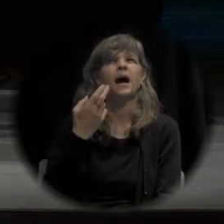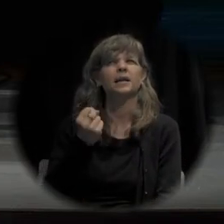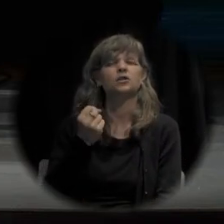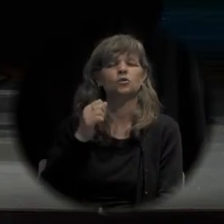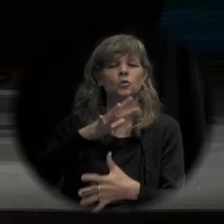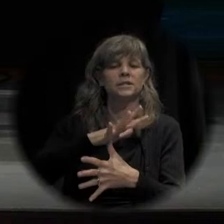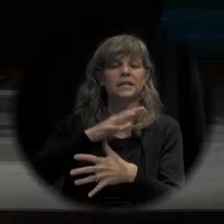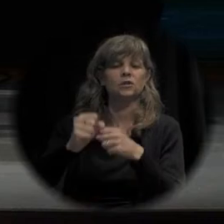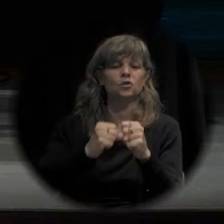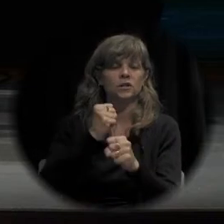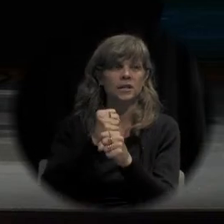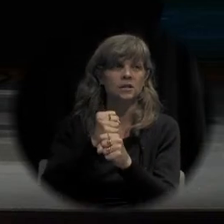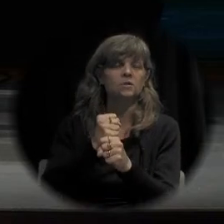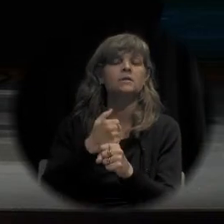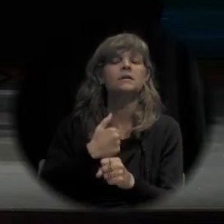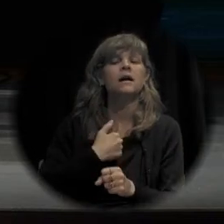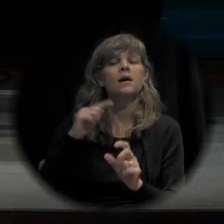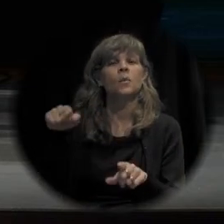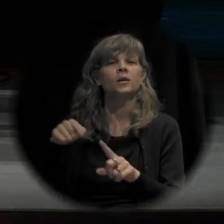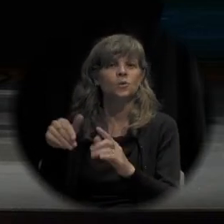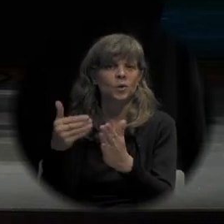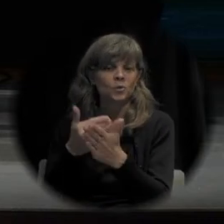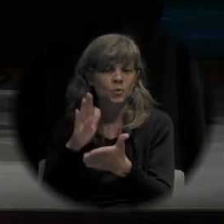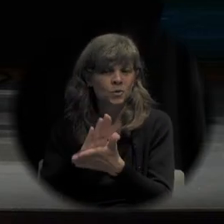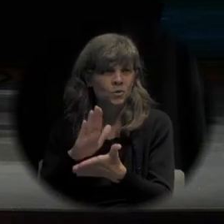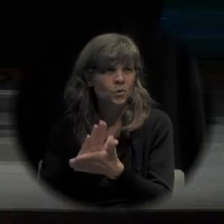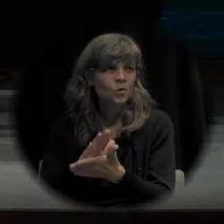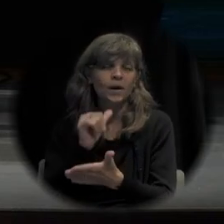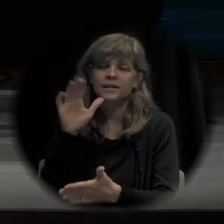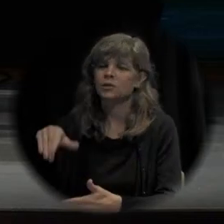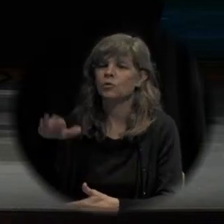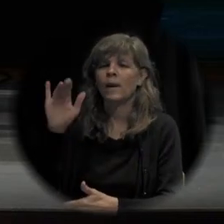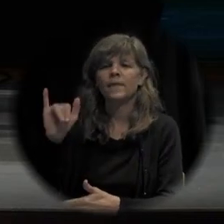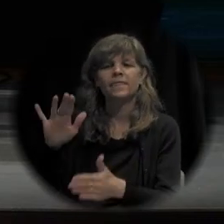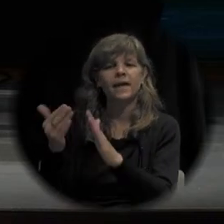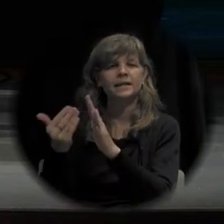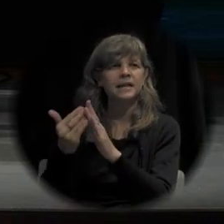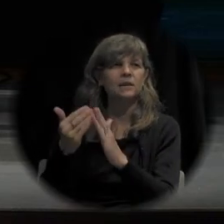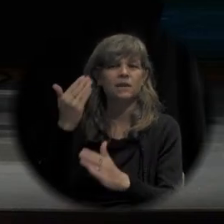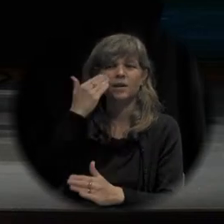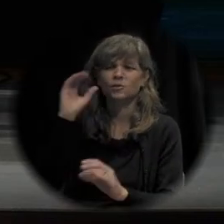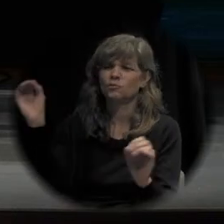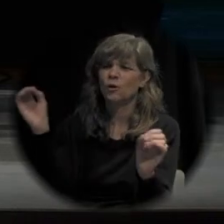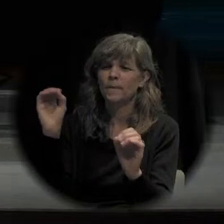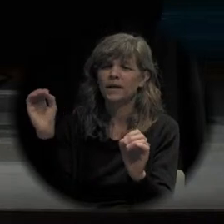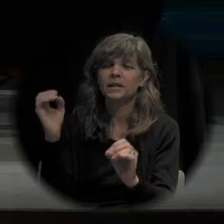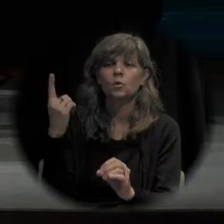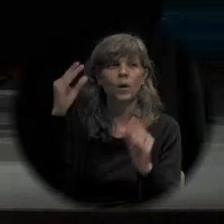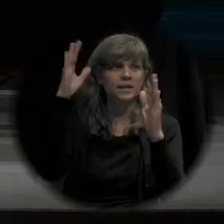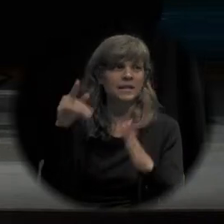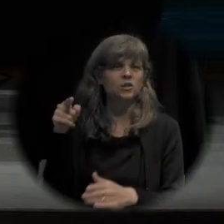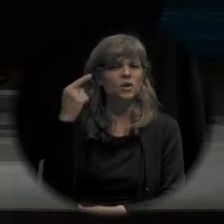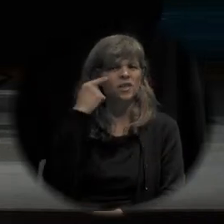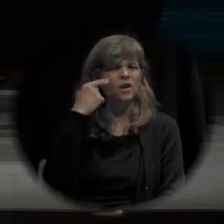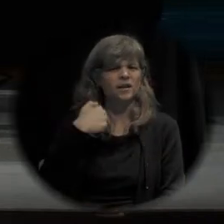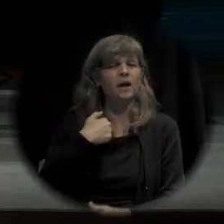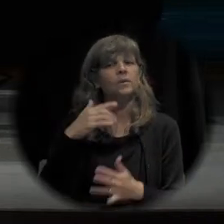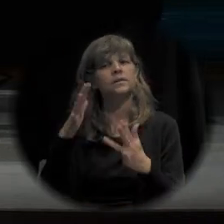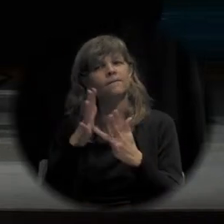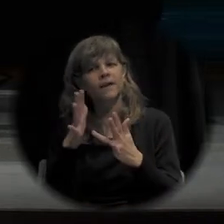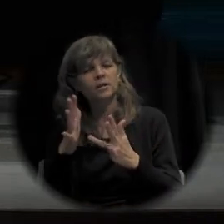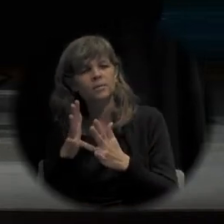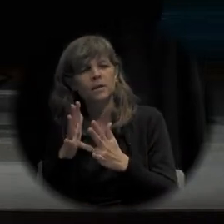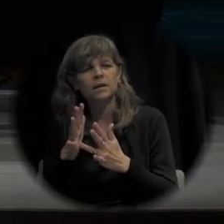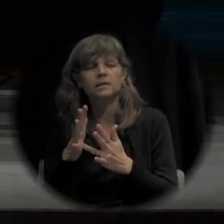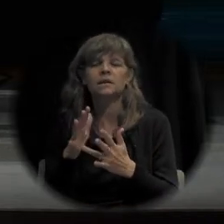was in a new school. It wasn't where I'd grown up at all. I didn't know anybody. I actually had one professor, one teacher that actually thought I was a freshman. That